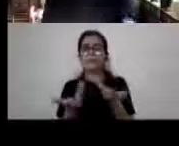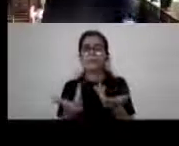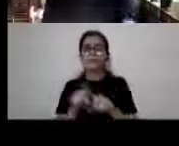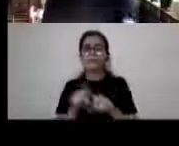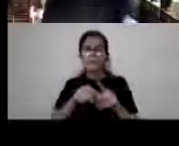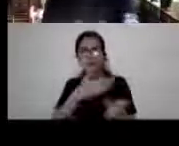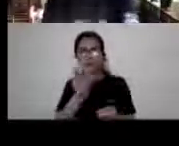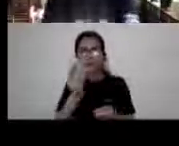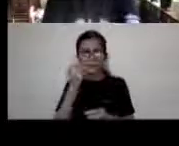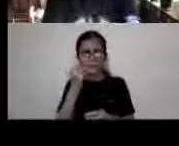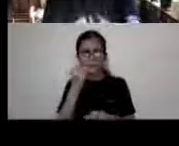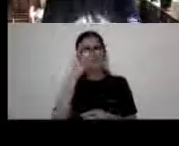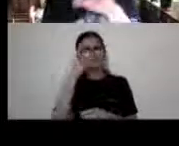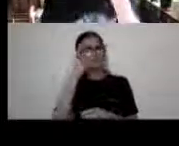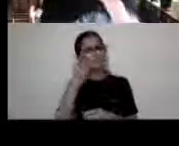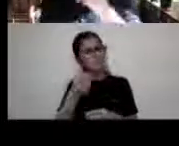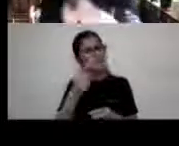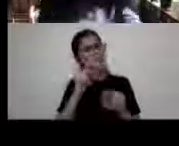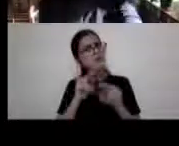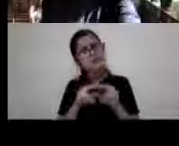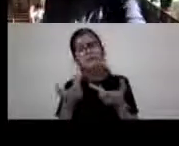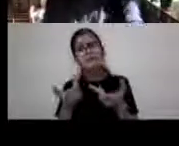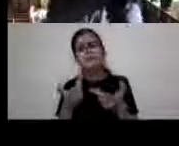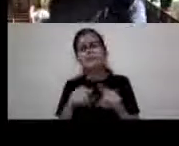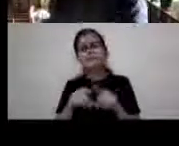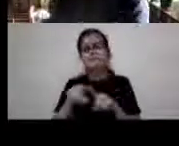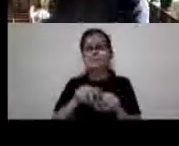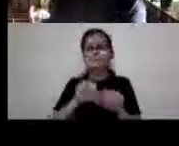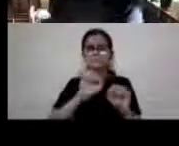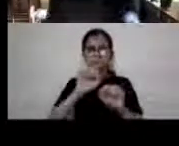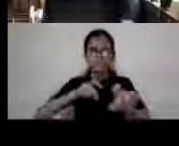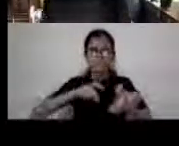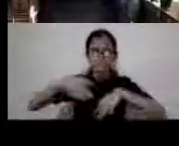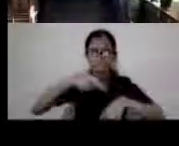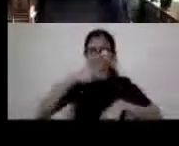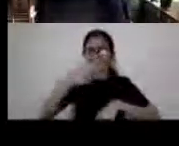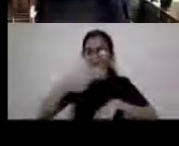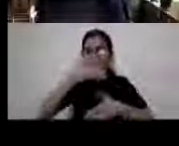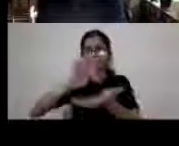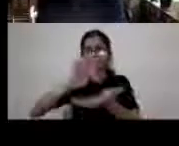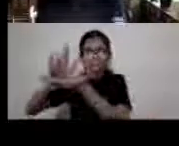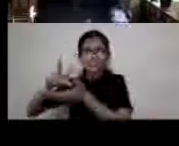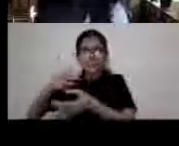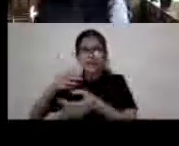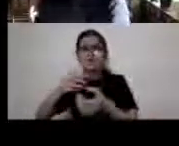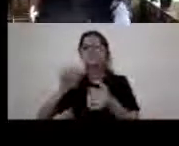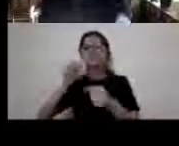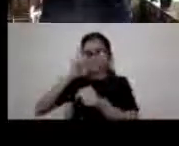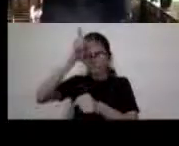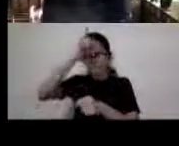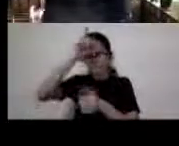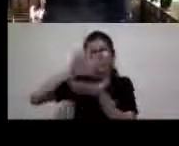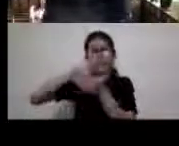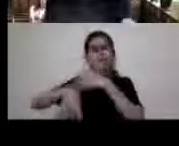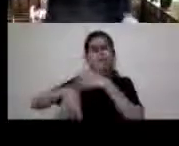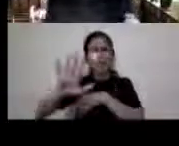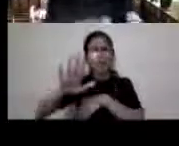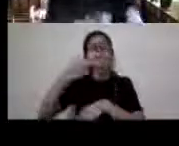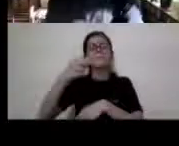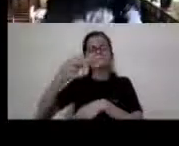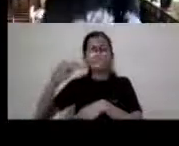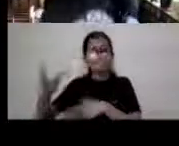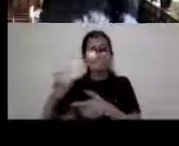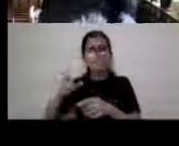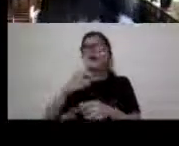understand is that if it comes to the name of the city or the place Dachau here in Germany, then like almost every